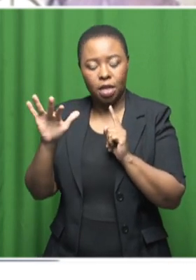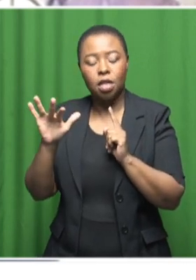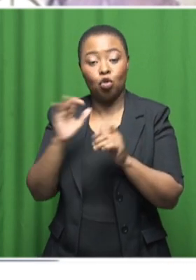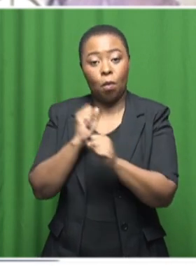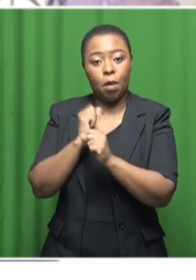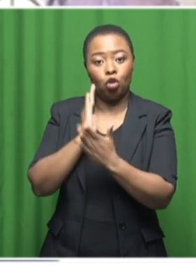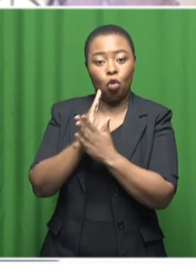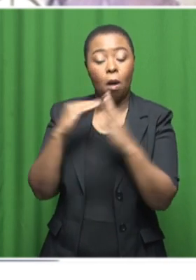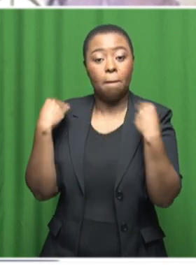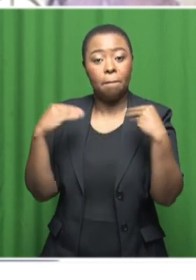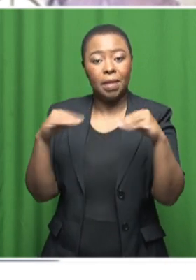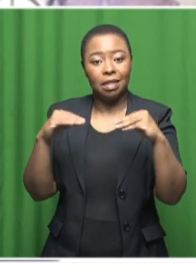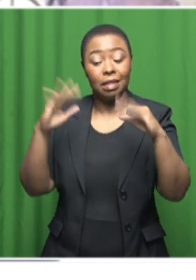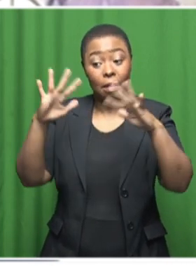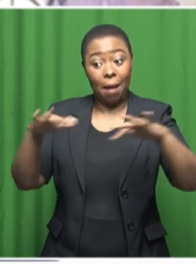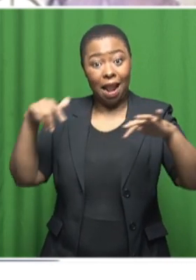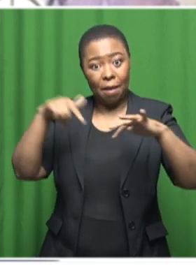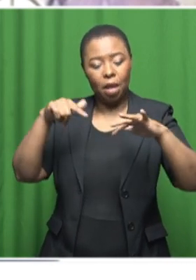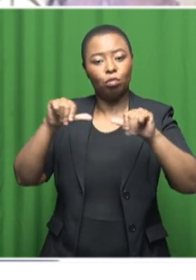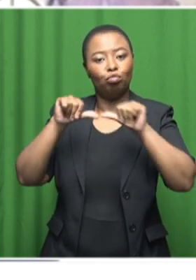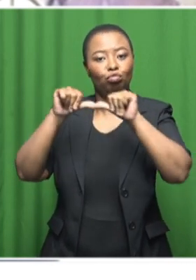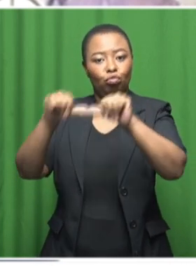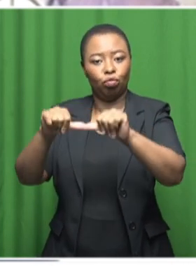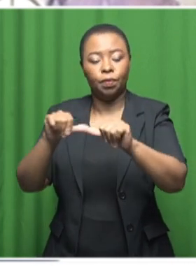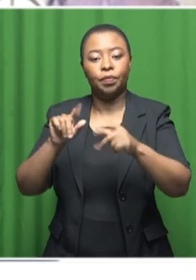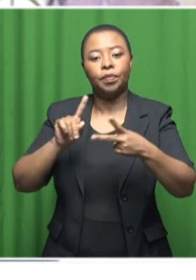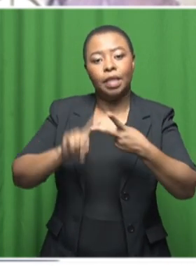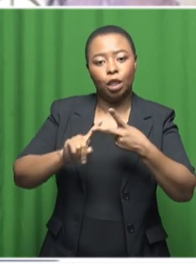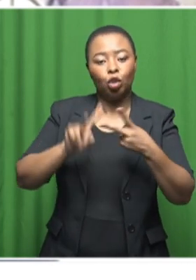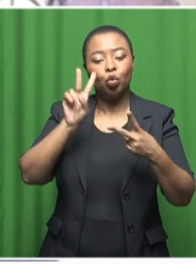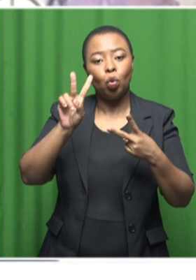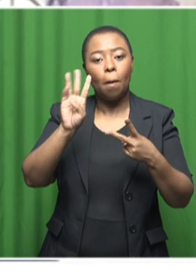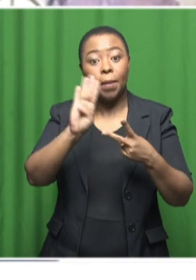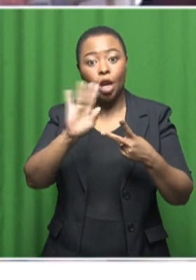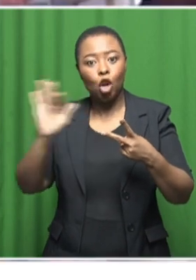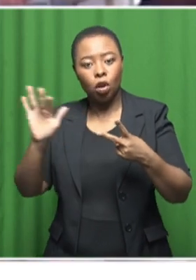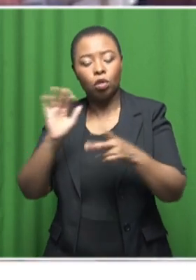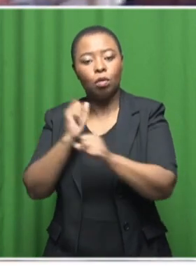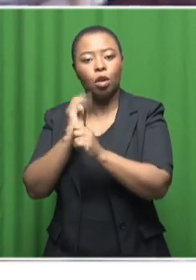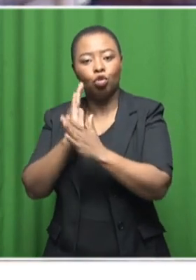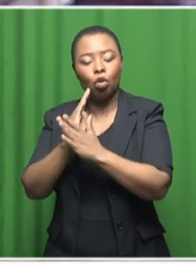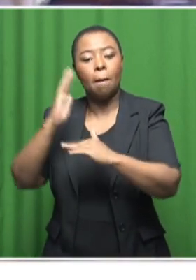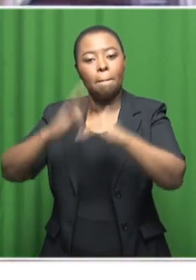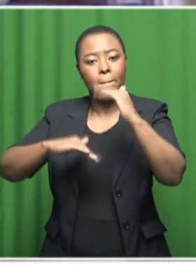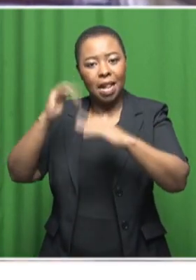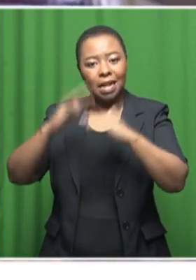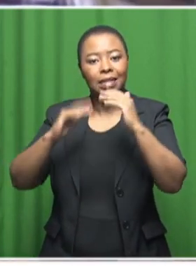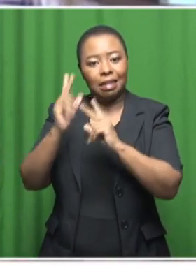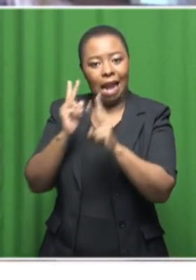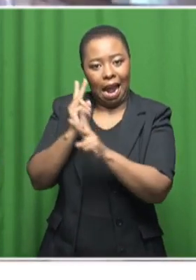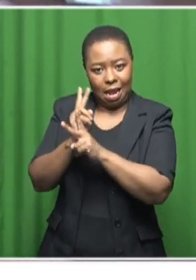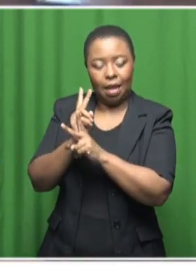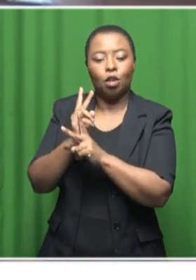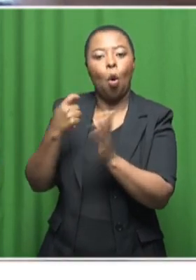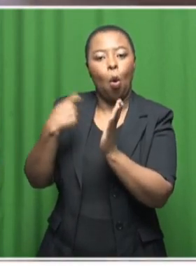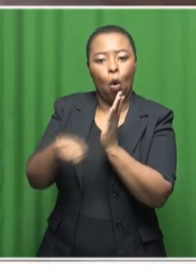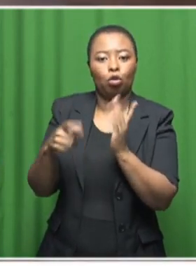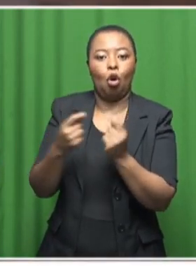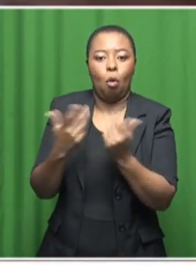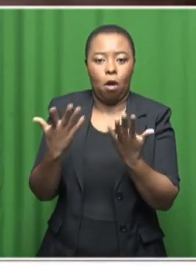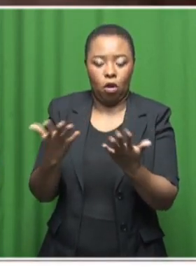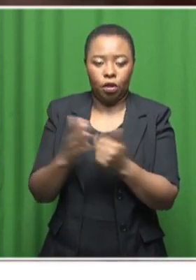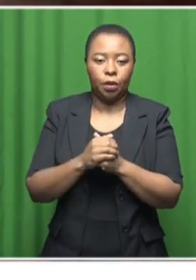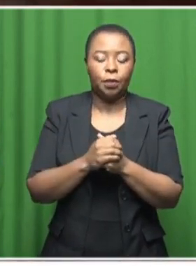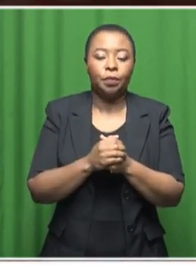business continuity of Parliament and 2 billion rand towards rebuilding cost. While the damage was immense, some